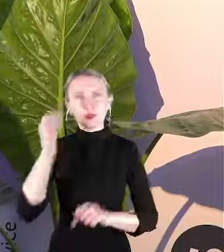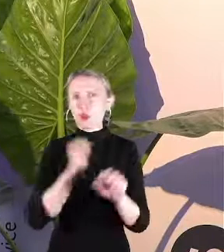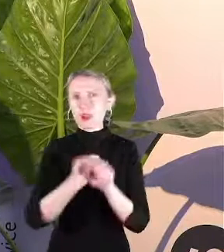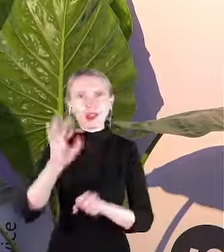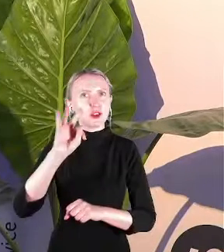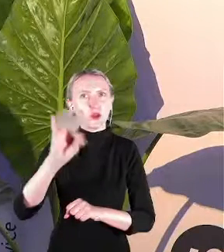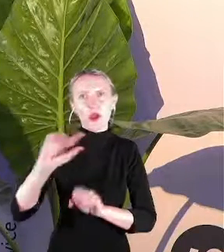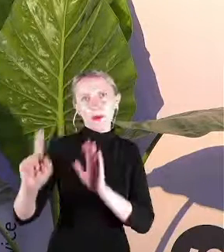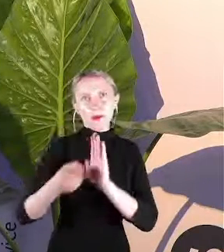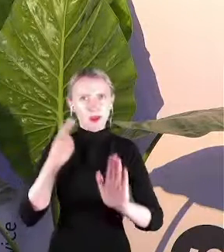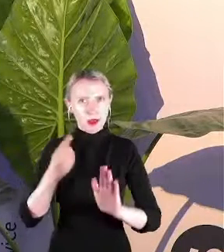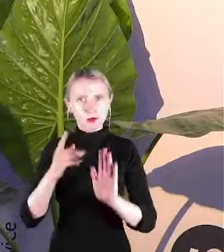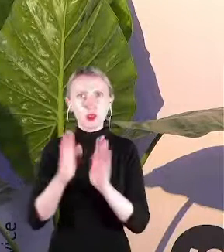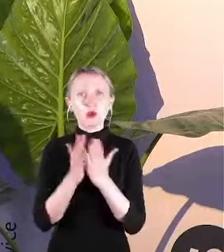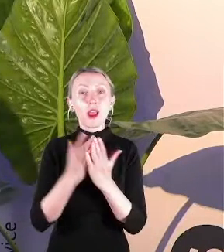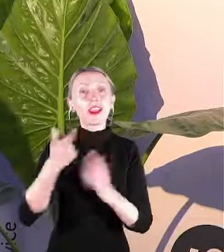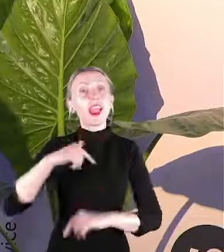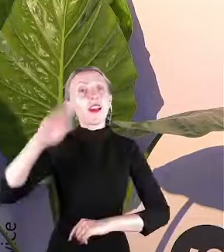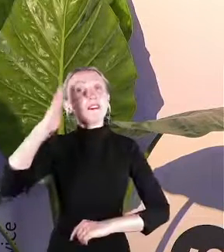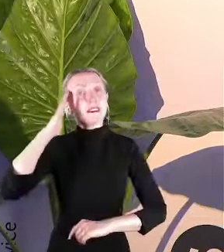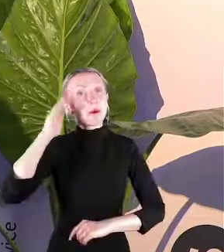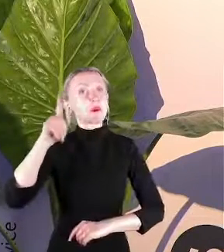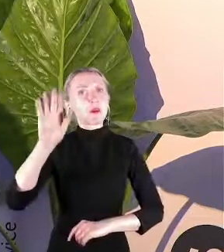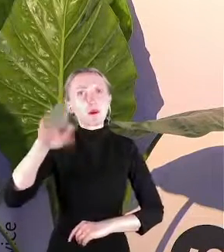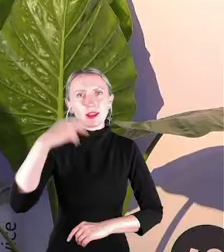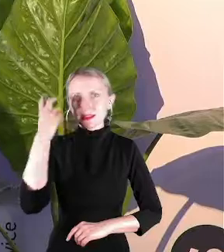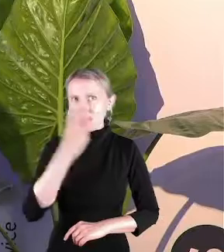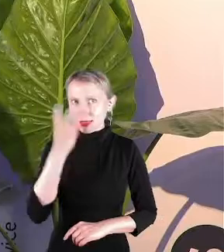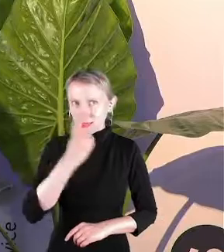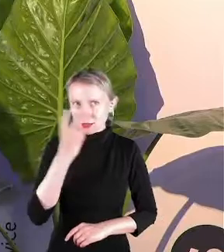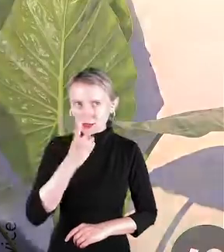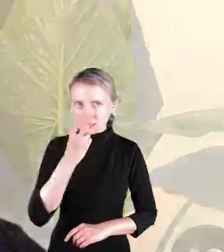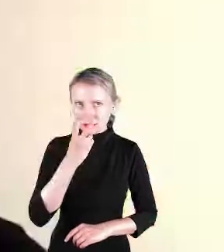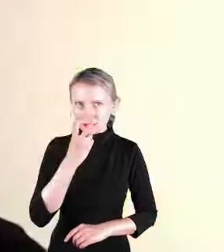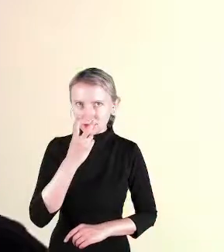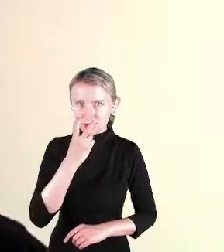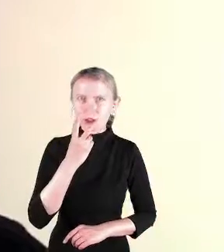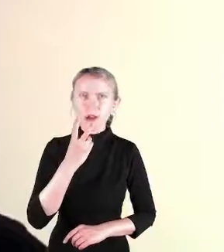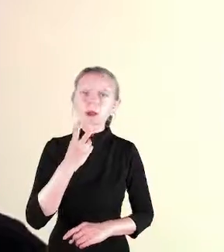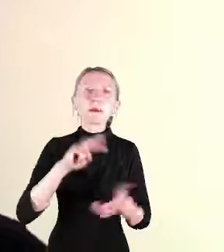urbanism, so maybe you could also tell us where did it come from?